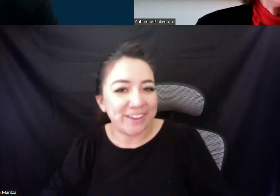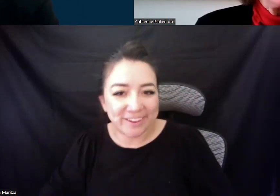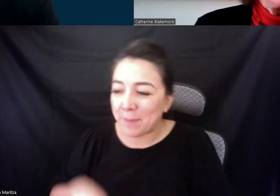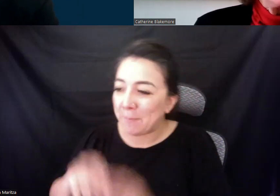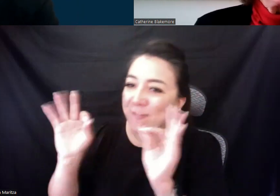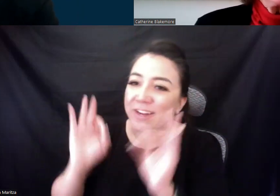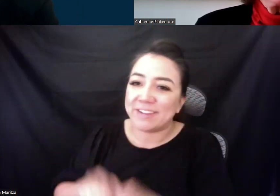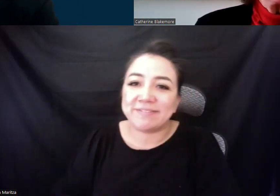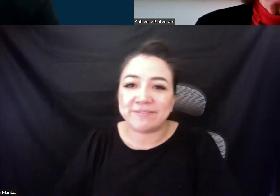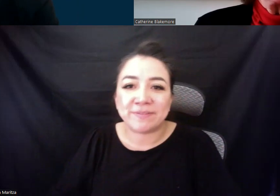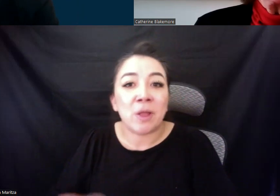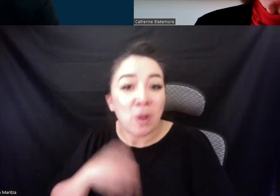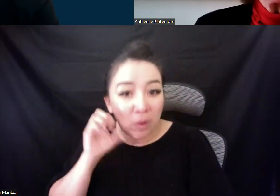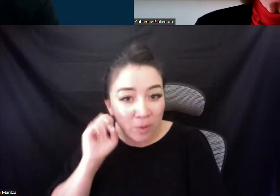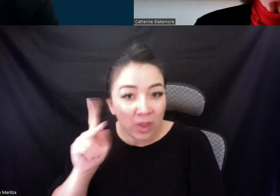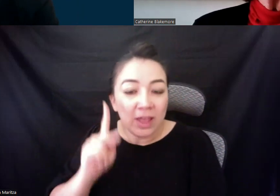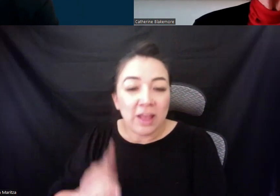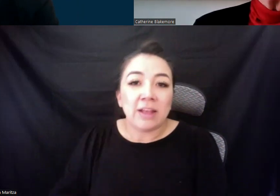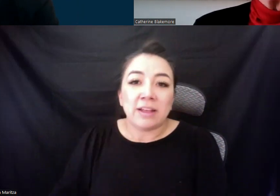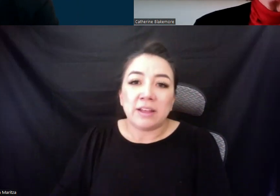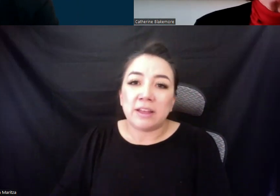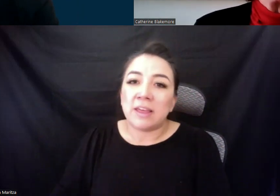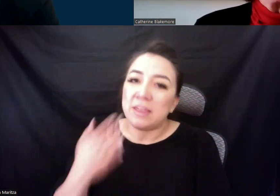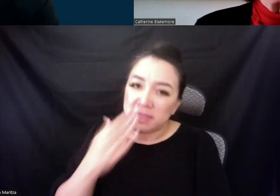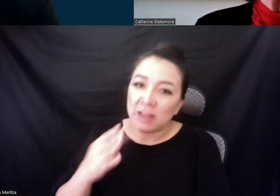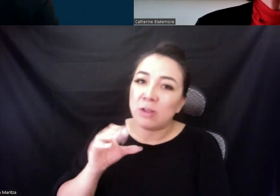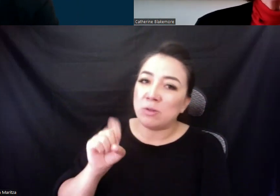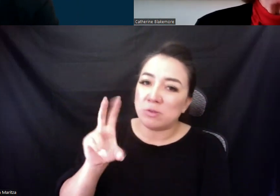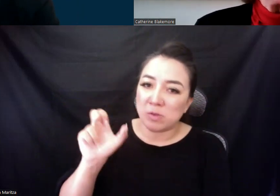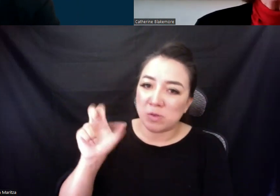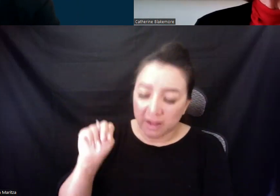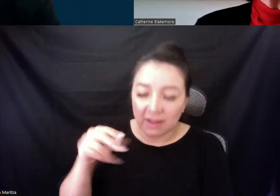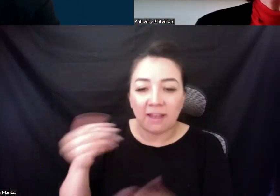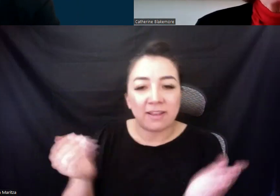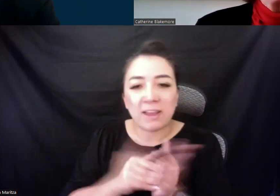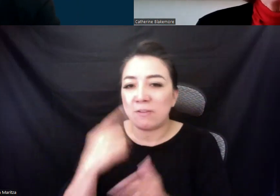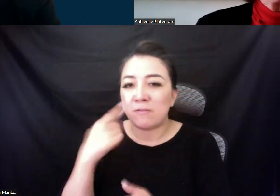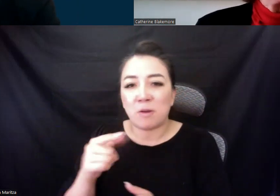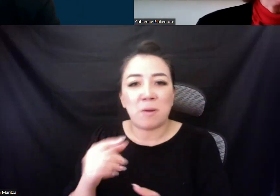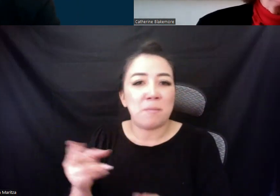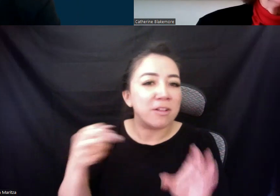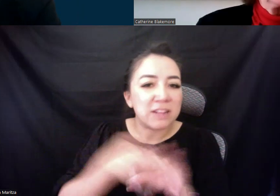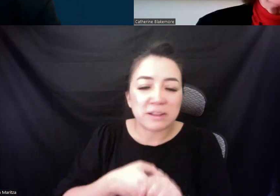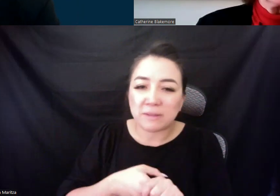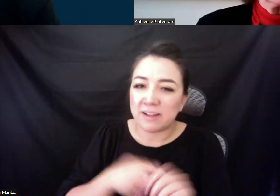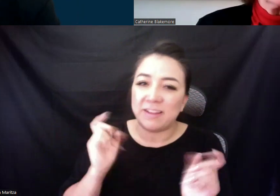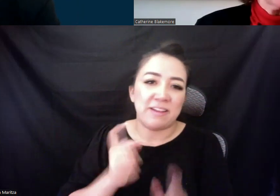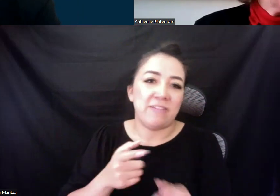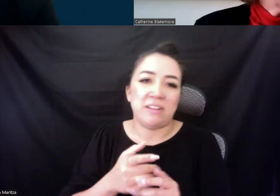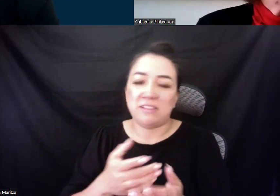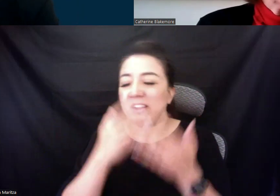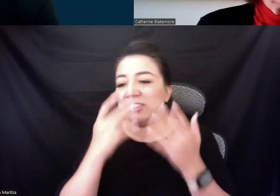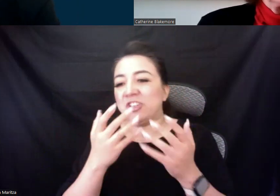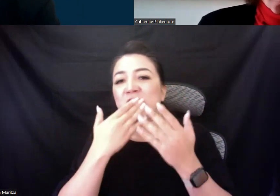Perfect. Okay. Thank you, Susan, again, for just participating and giving us such good information.